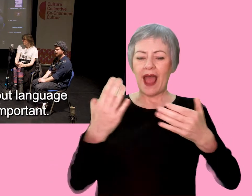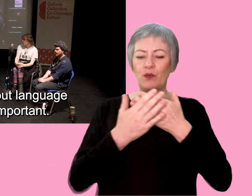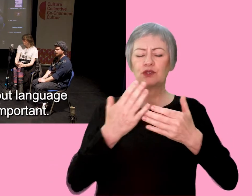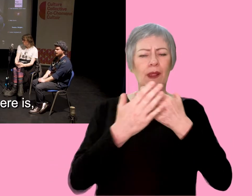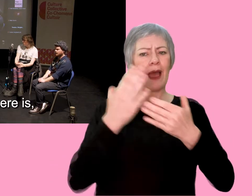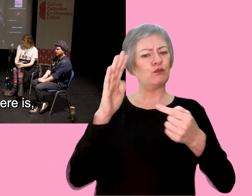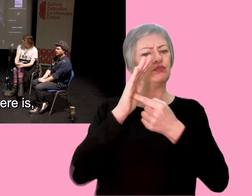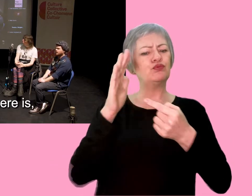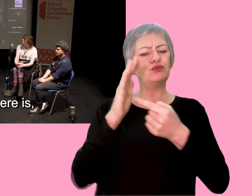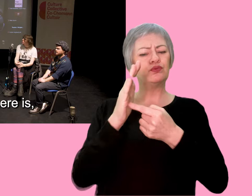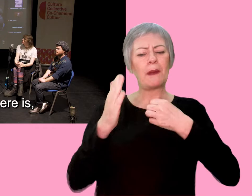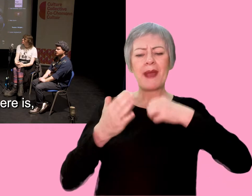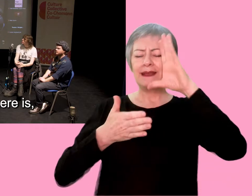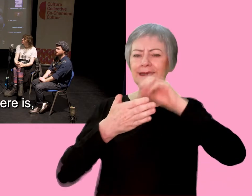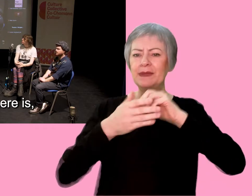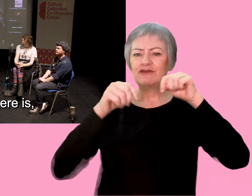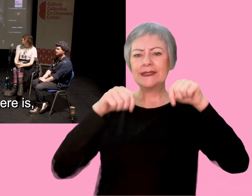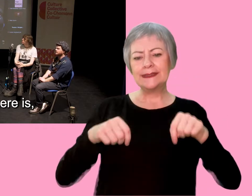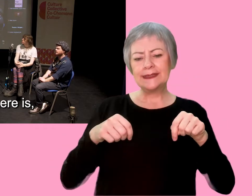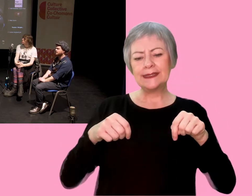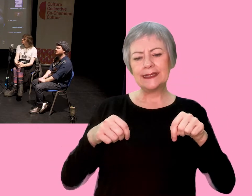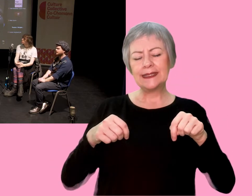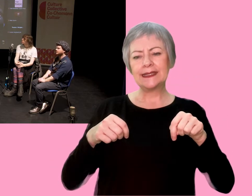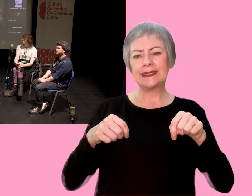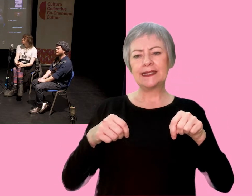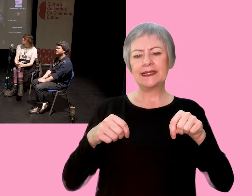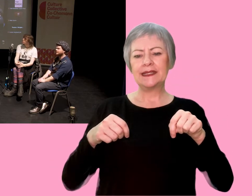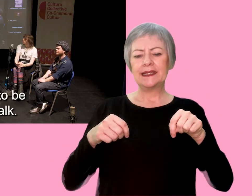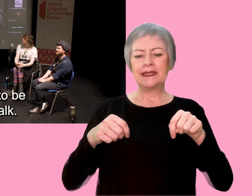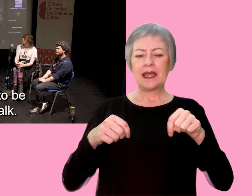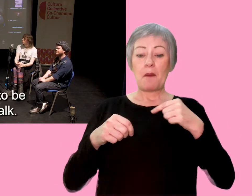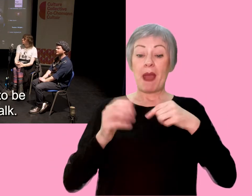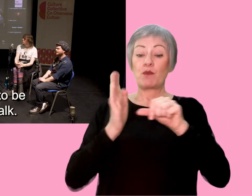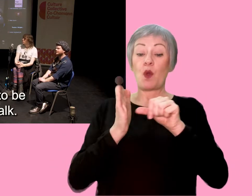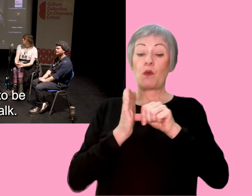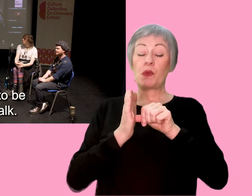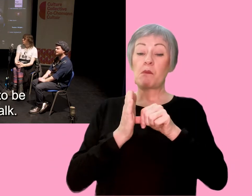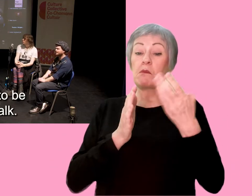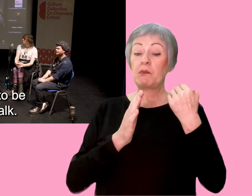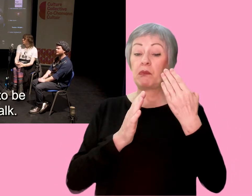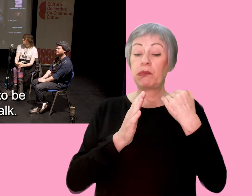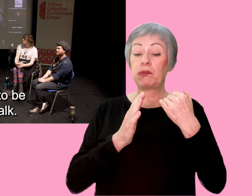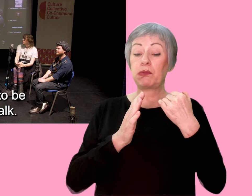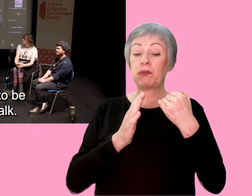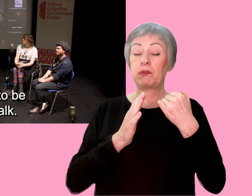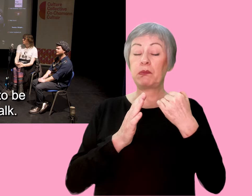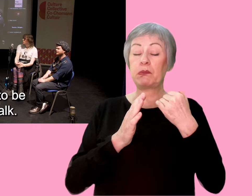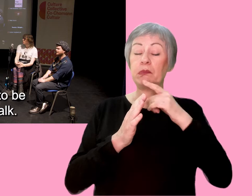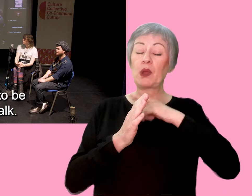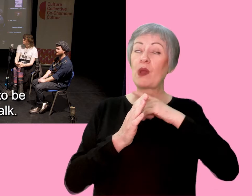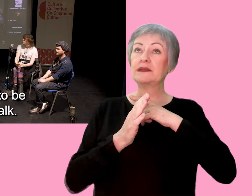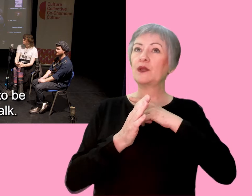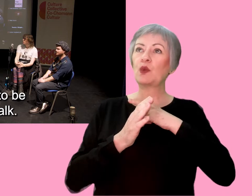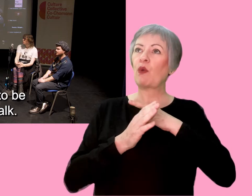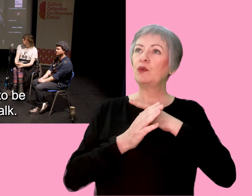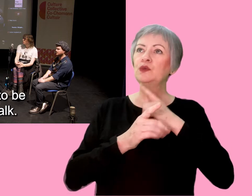important. So my experience here is my problem used to be because